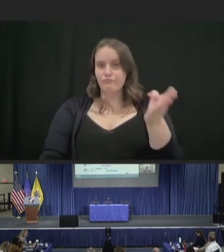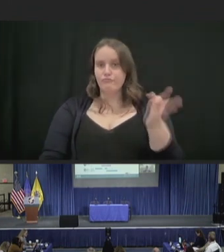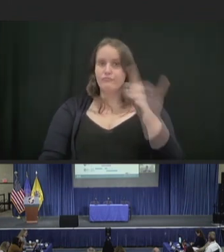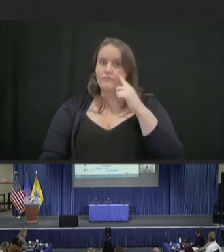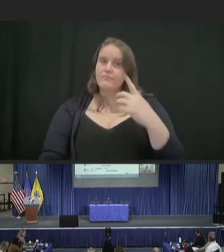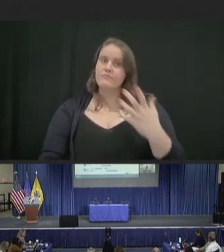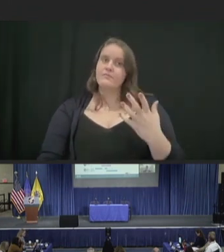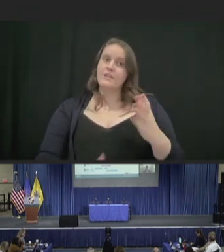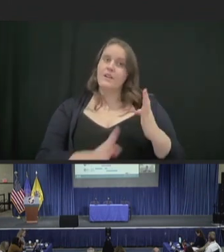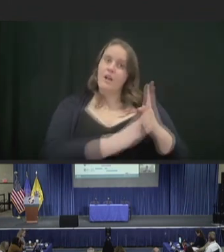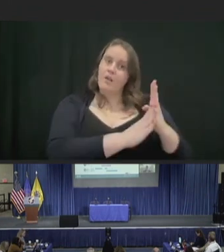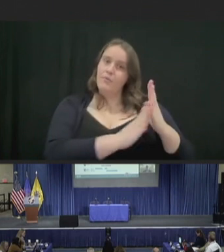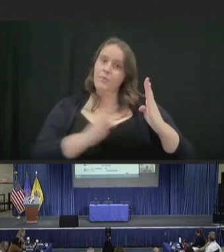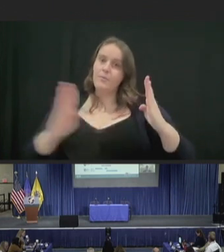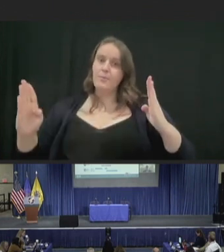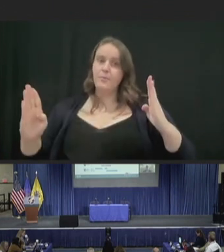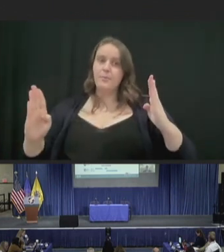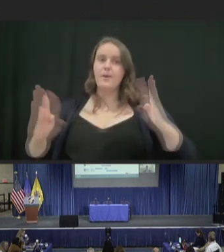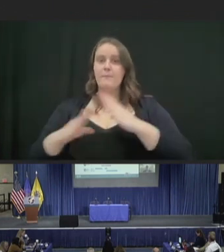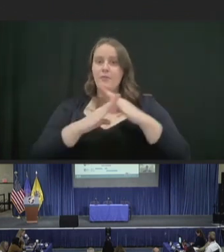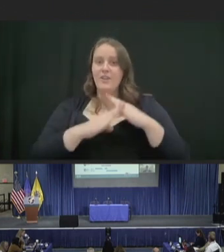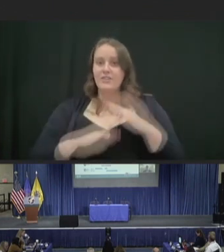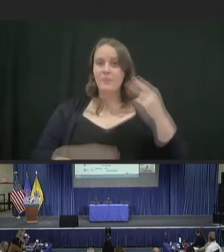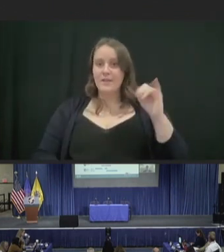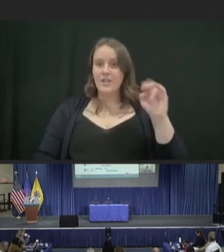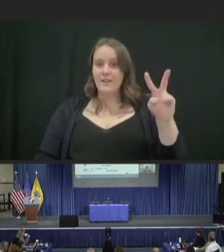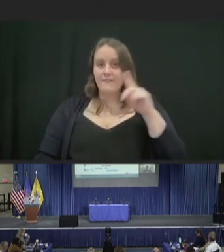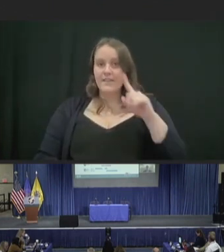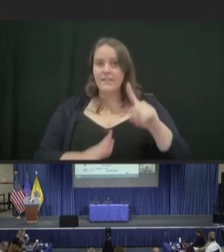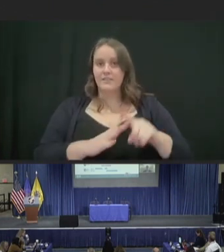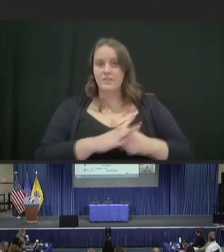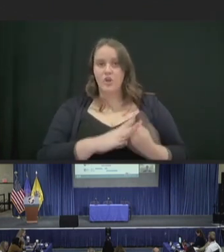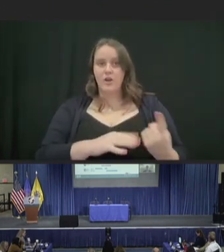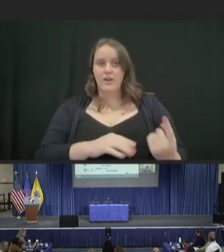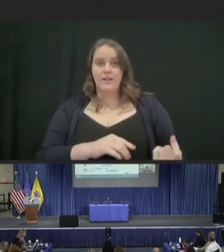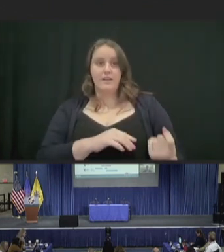timelines late last year. For the future in